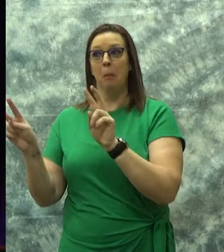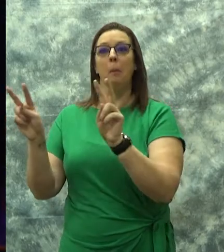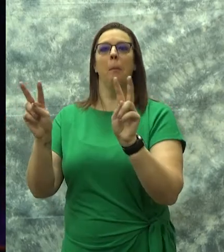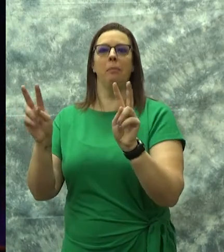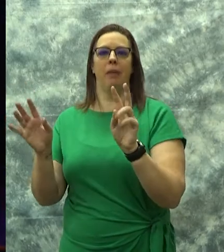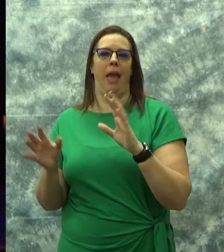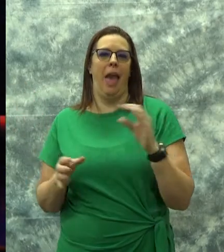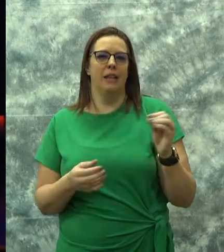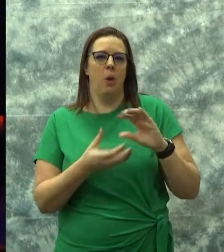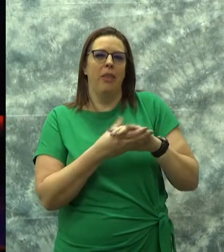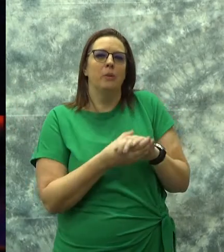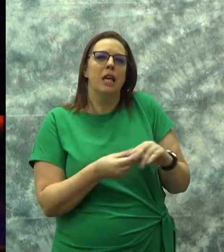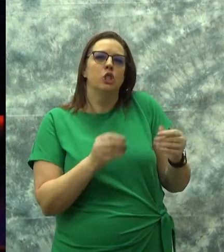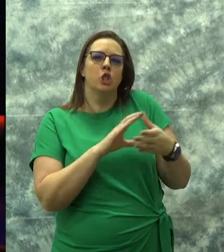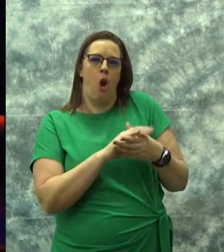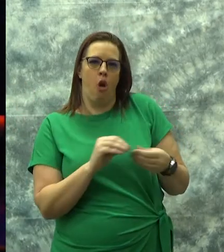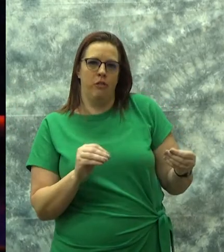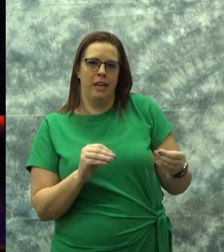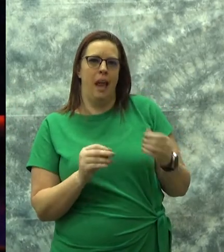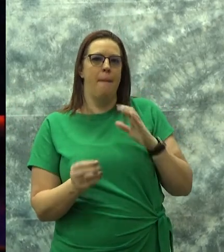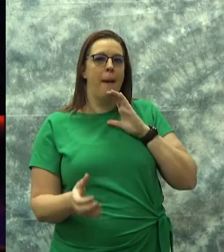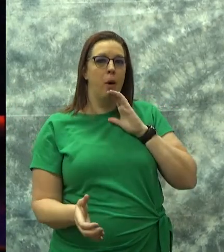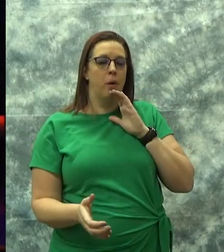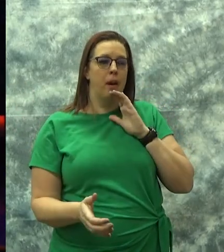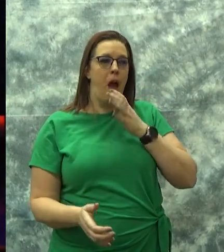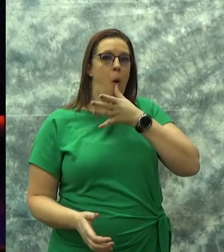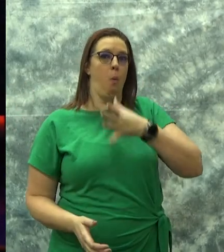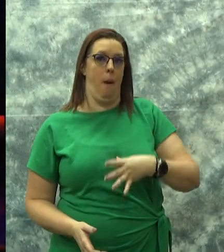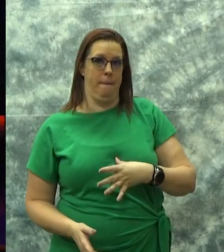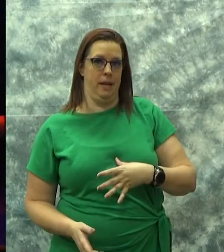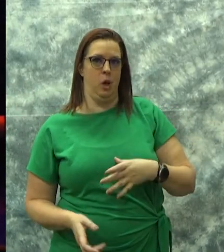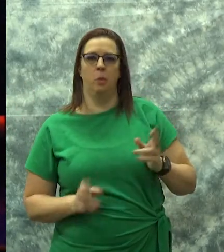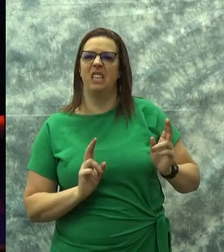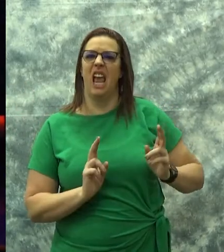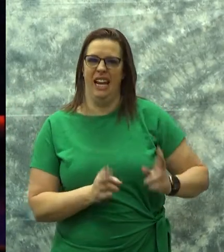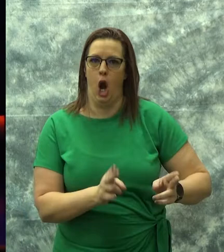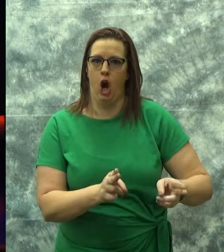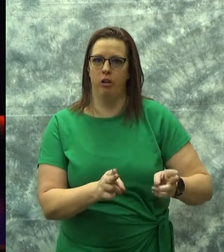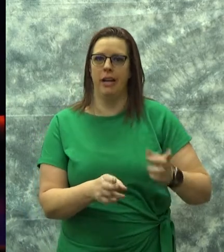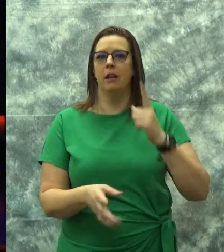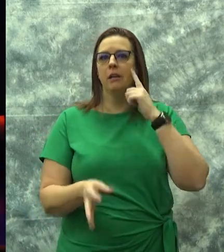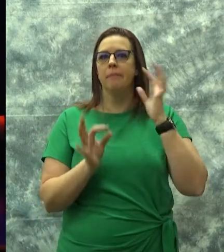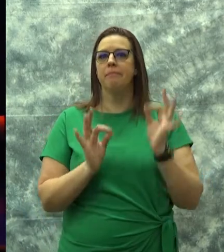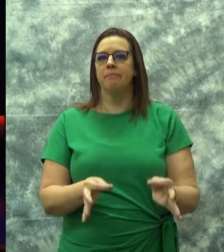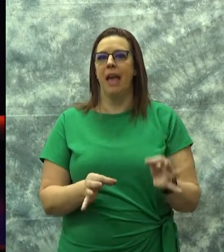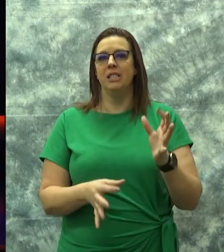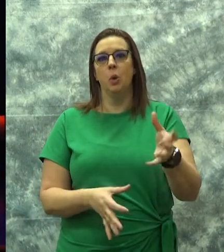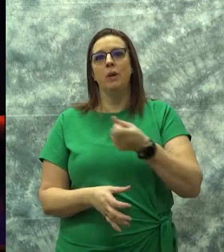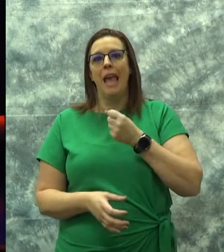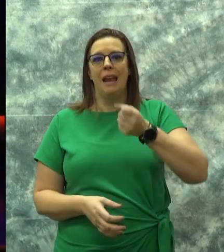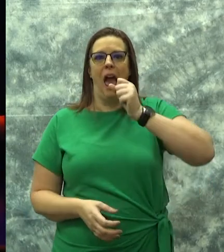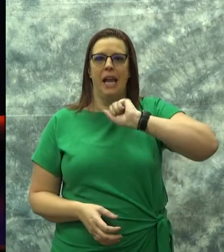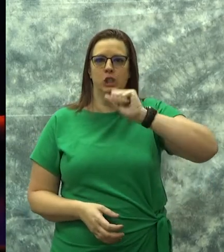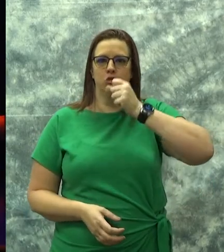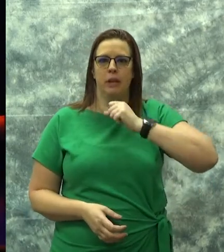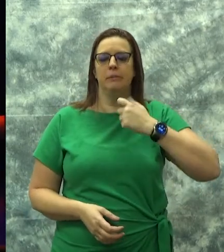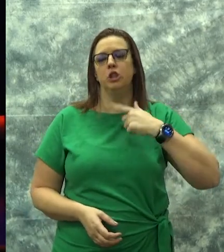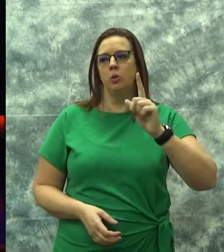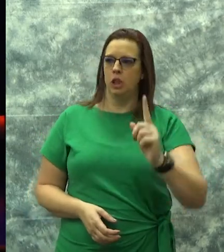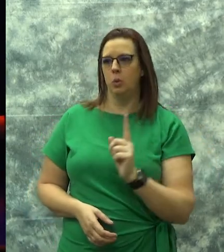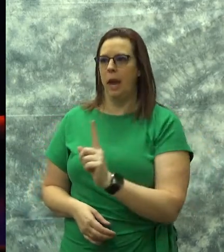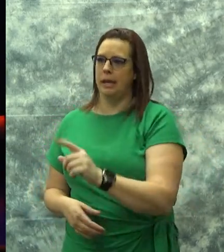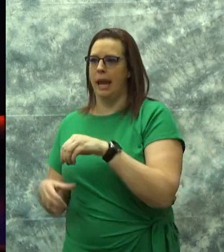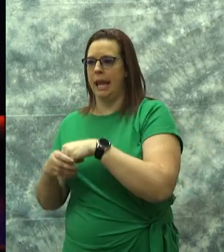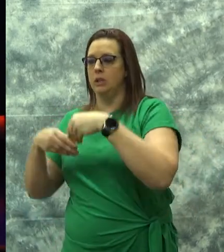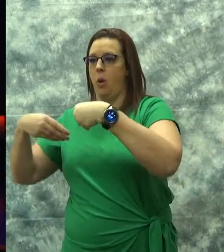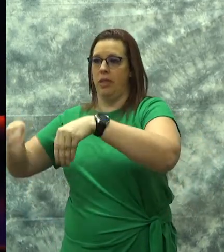there was a Reader's Digest story years ago about a woman who was in a hurry, and she decided to get an ice cream cone, and she wandered